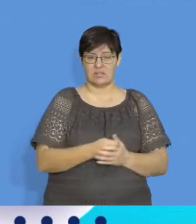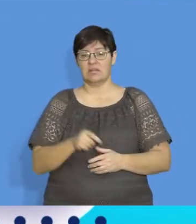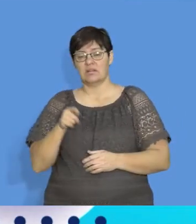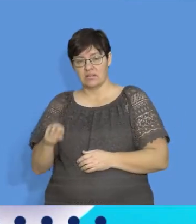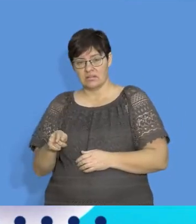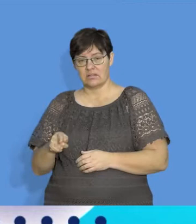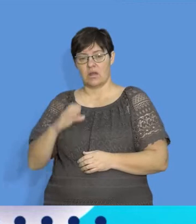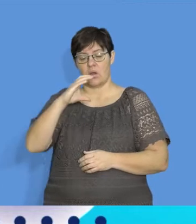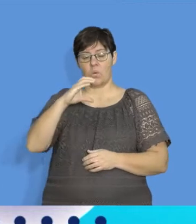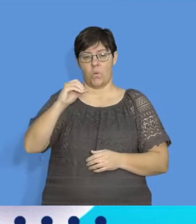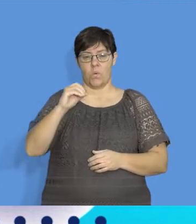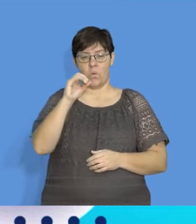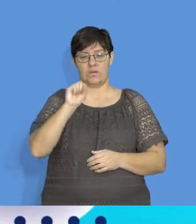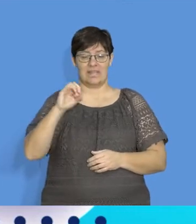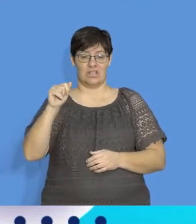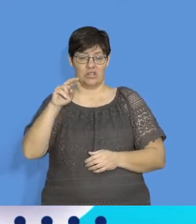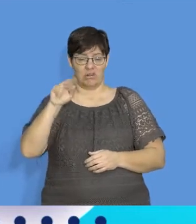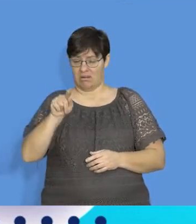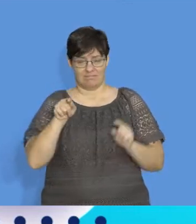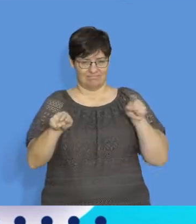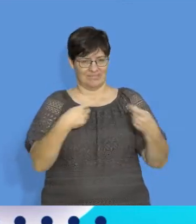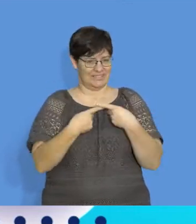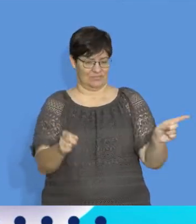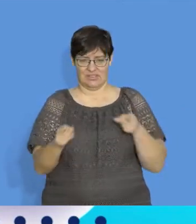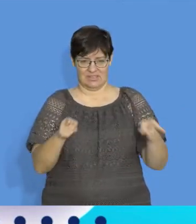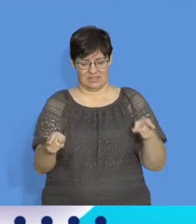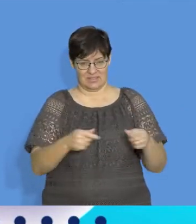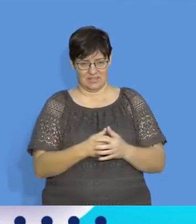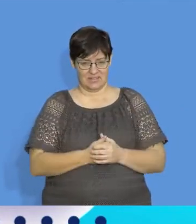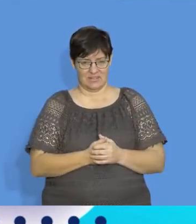correlation and causation. Okay, does that make sense?